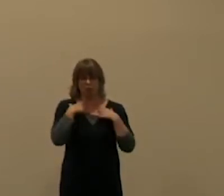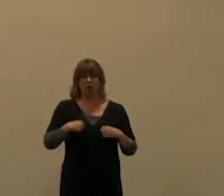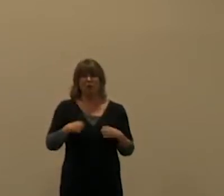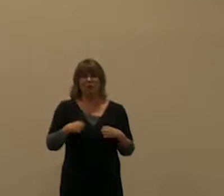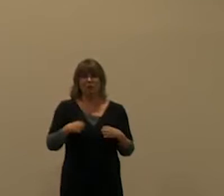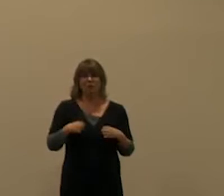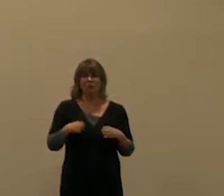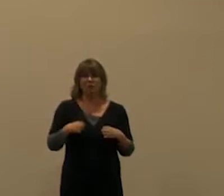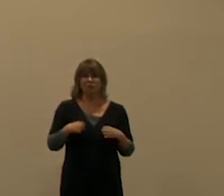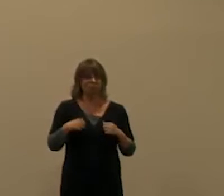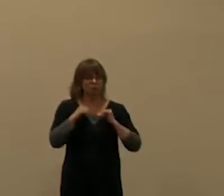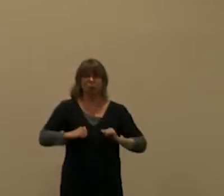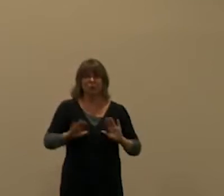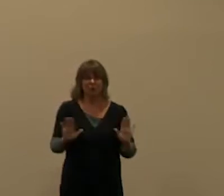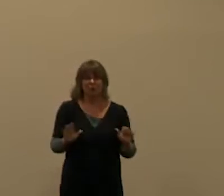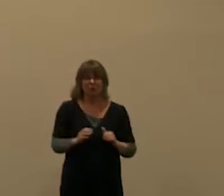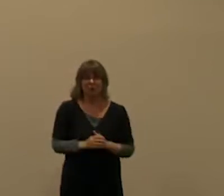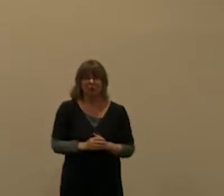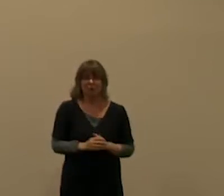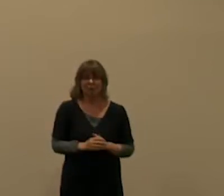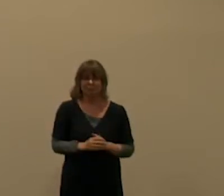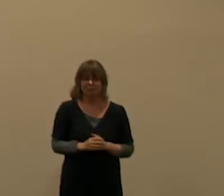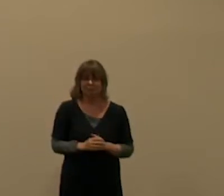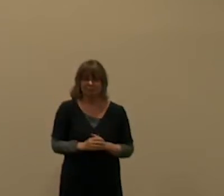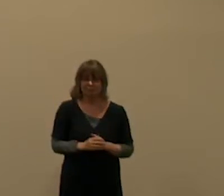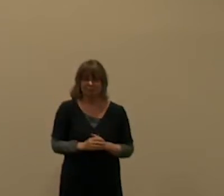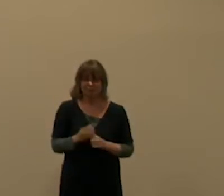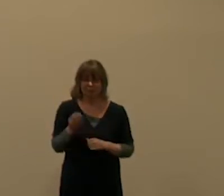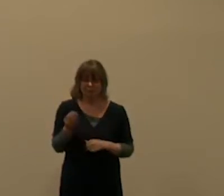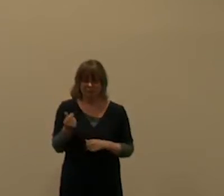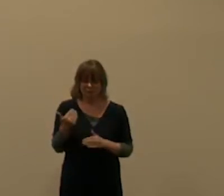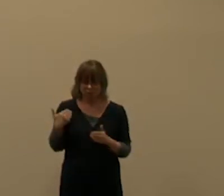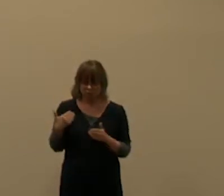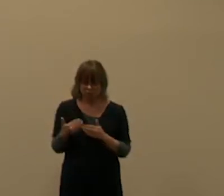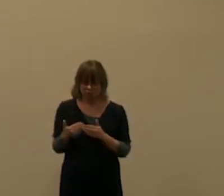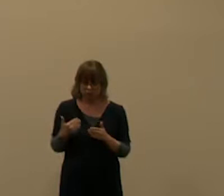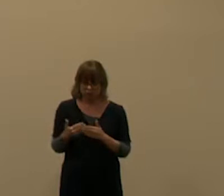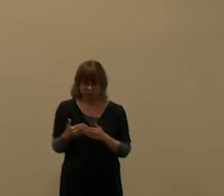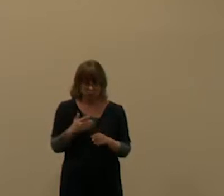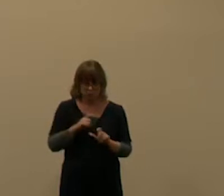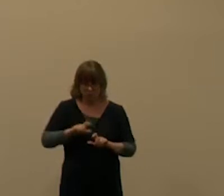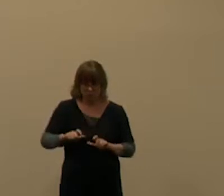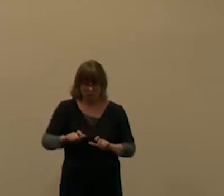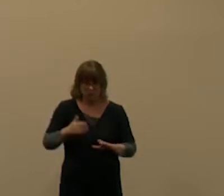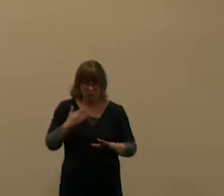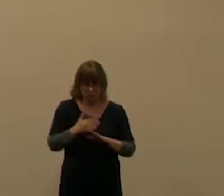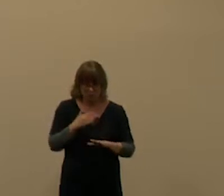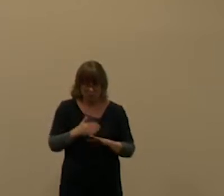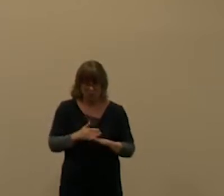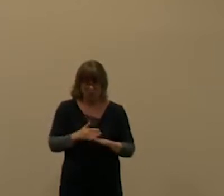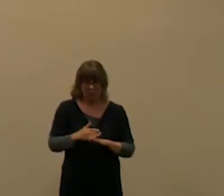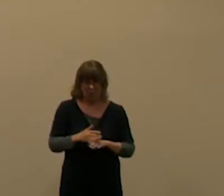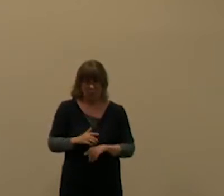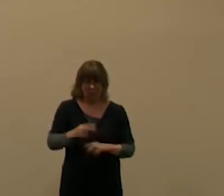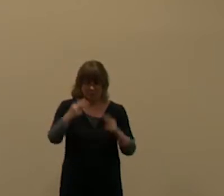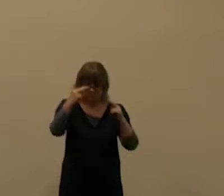And it really took quite some time to get that into my head that, no, I'm still working for my customers. They can still see